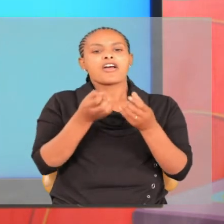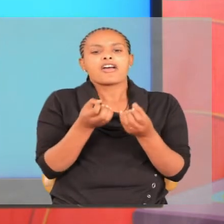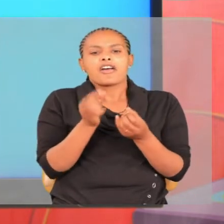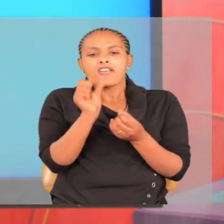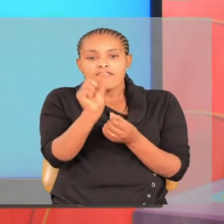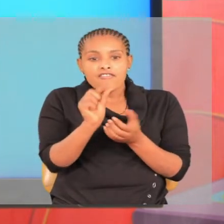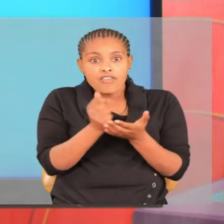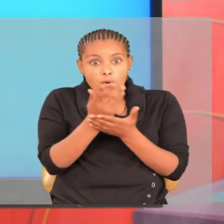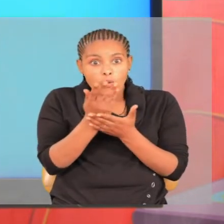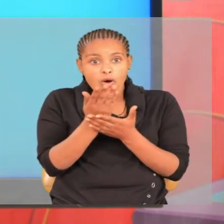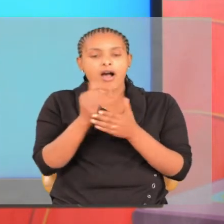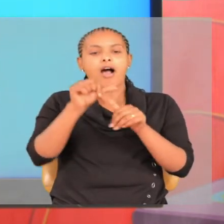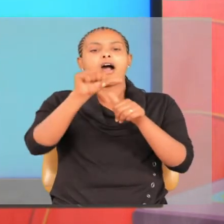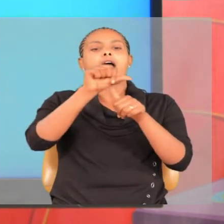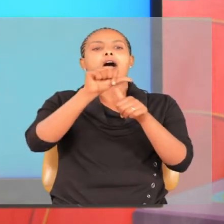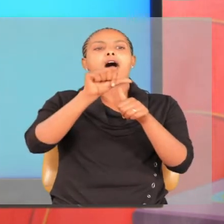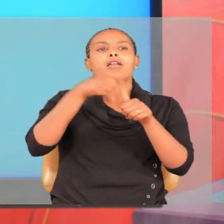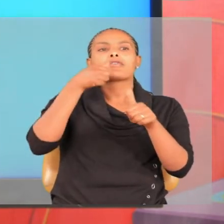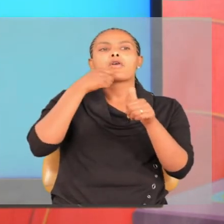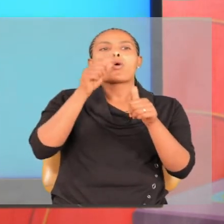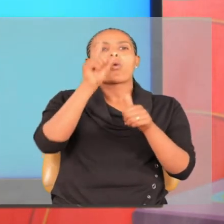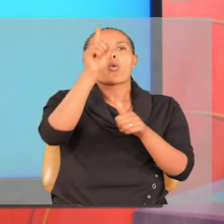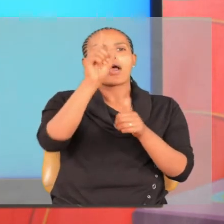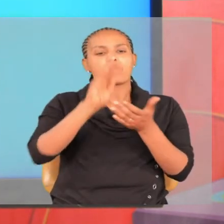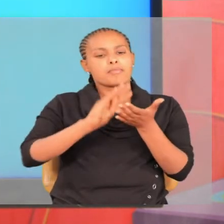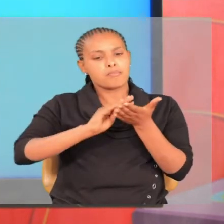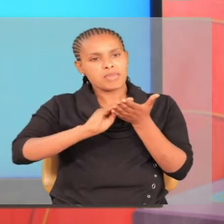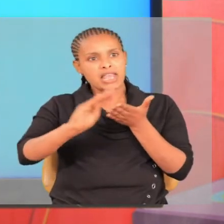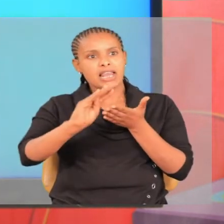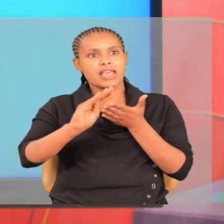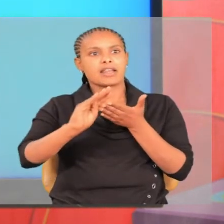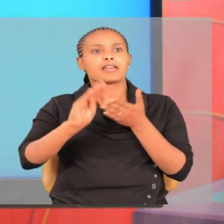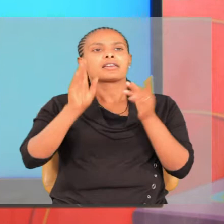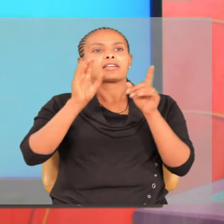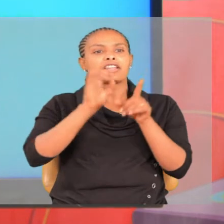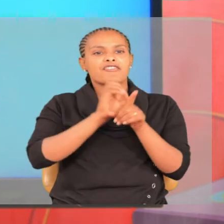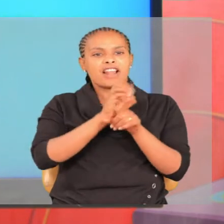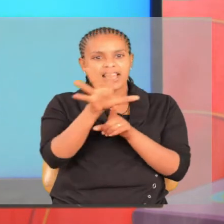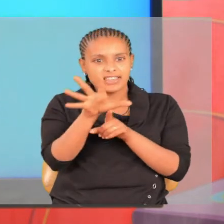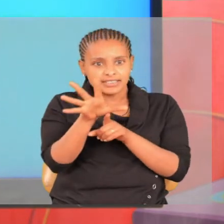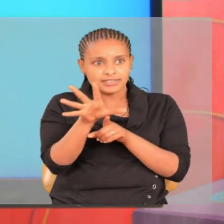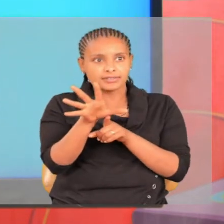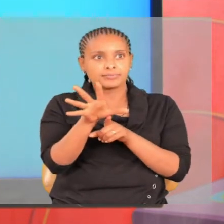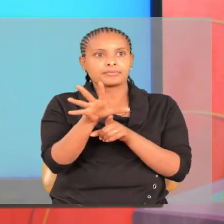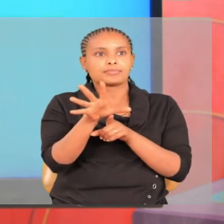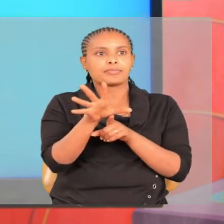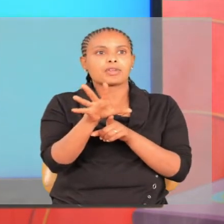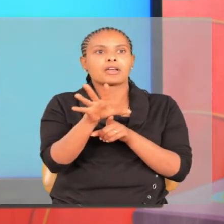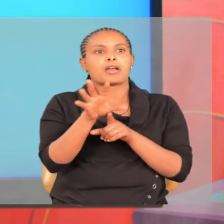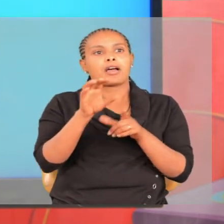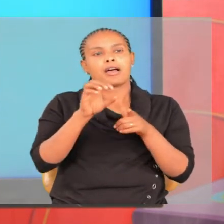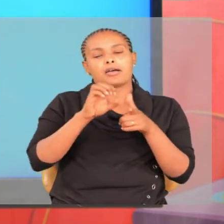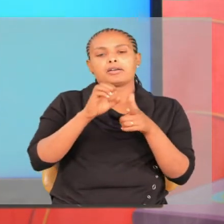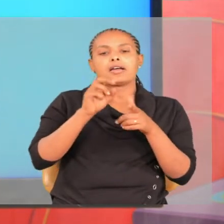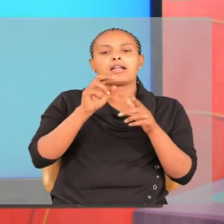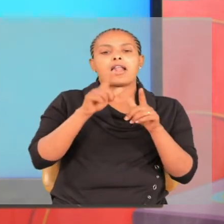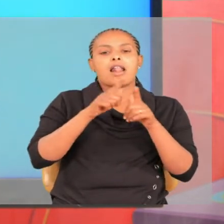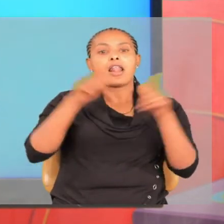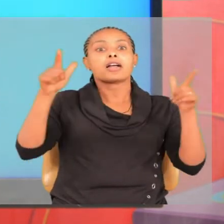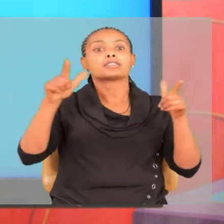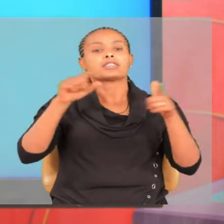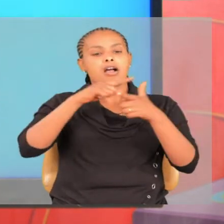alpha particles, 1 in million, deflected either at large